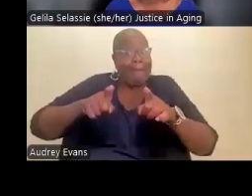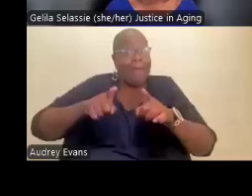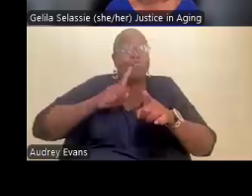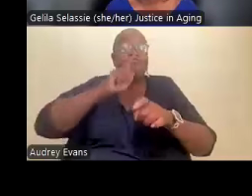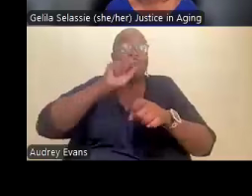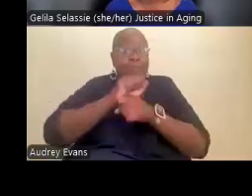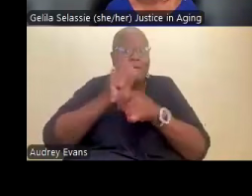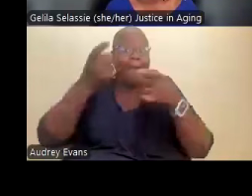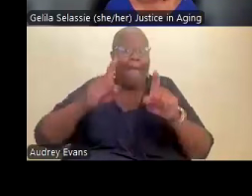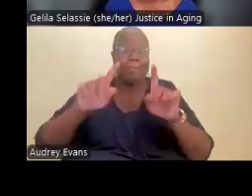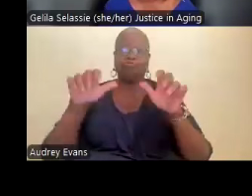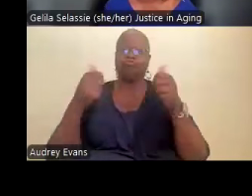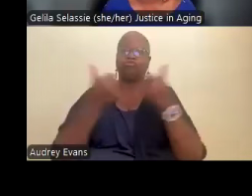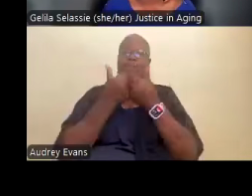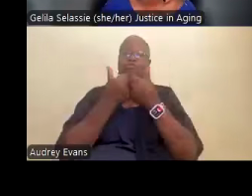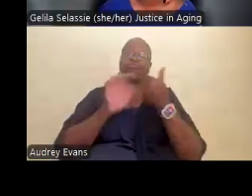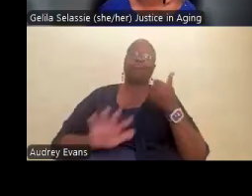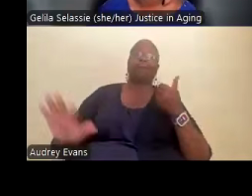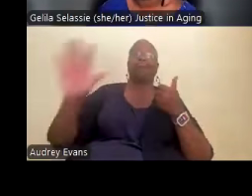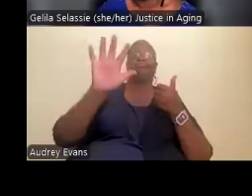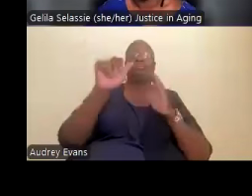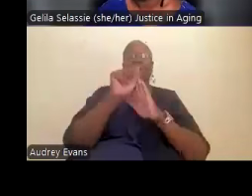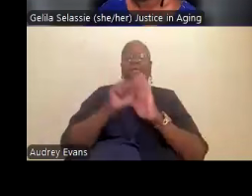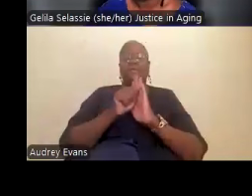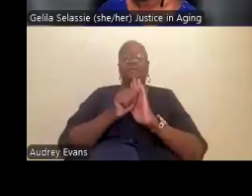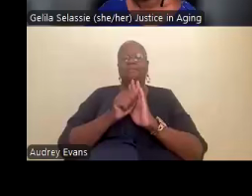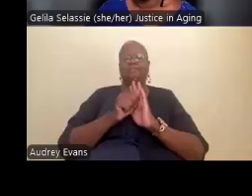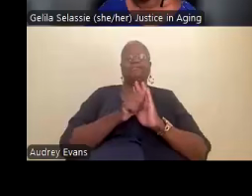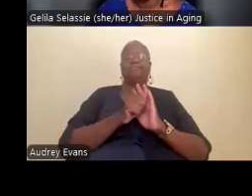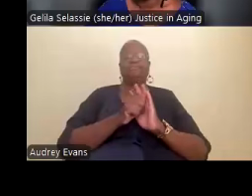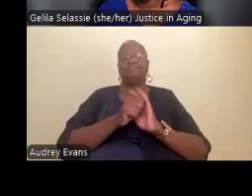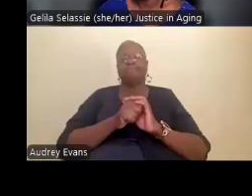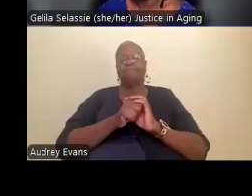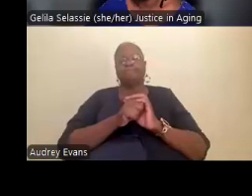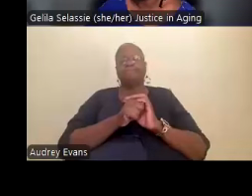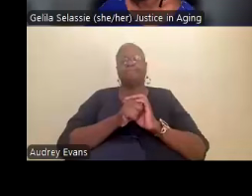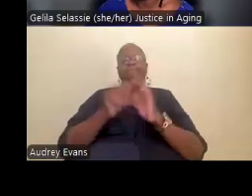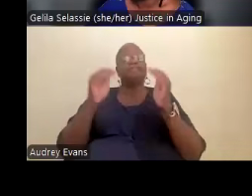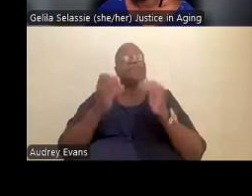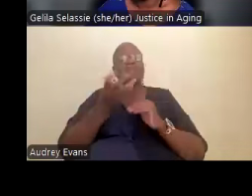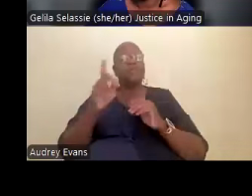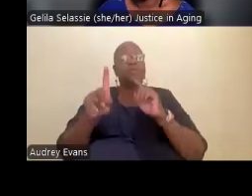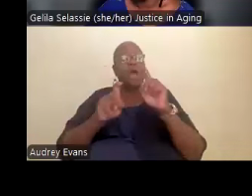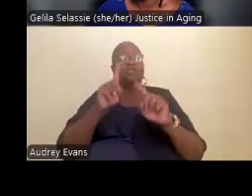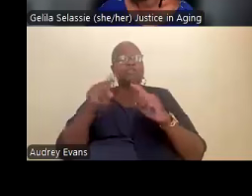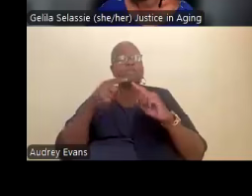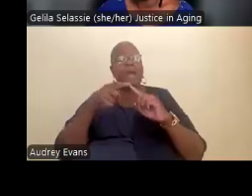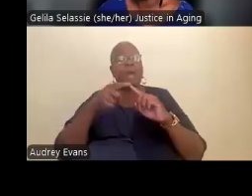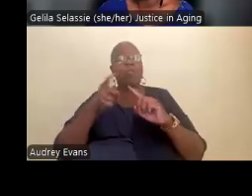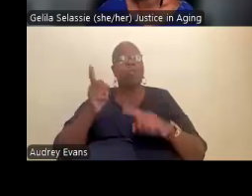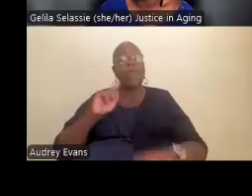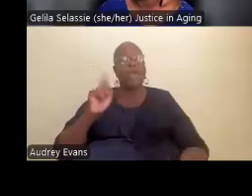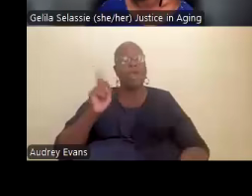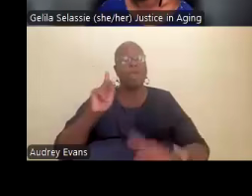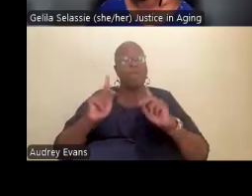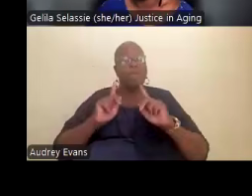very, very challenging across all states. And And then we had a few questions about where people can